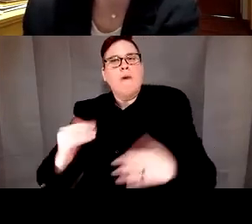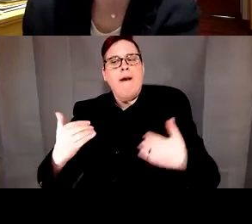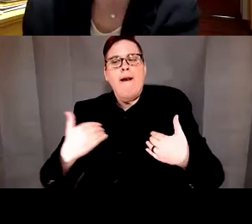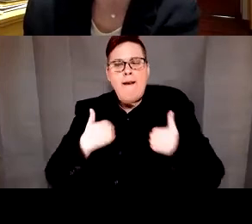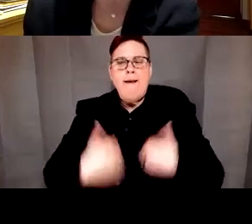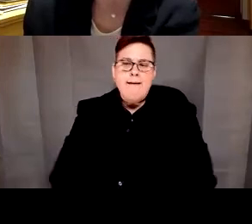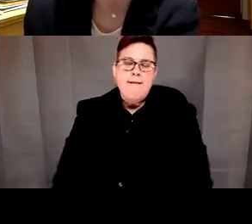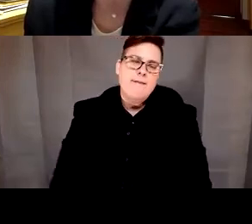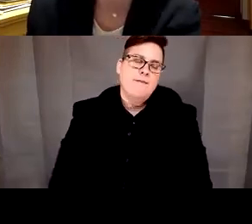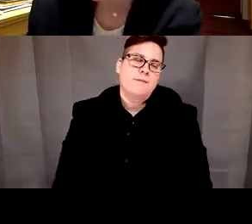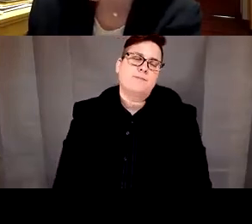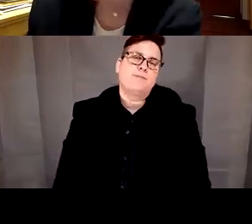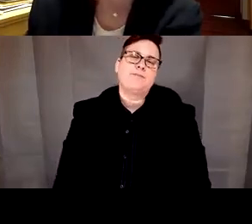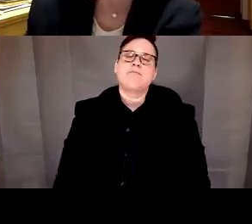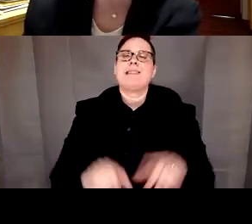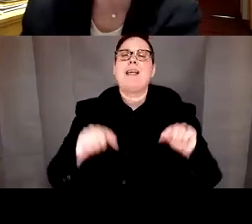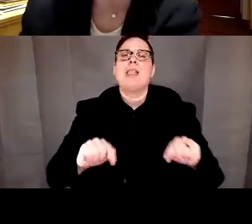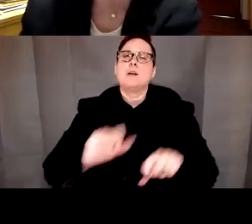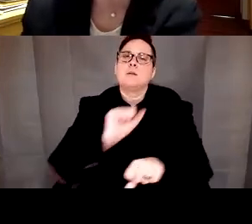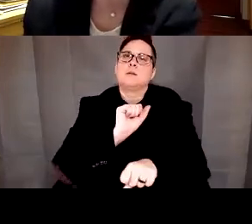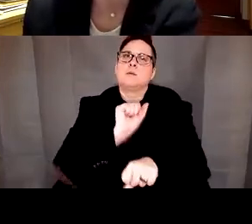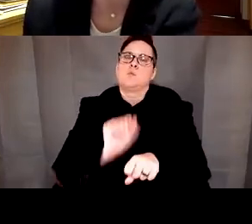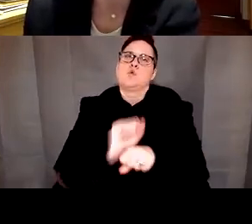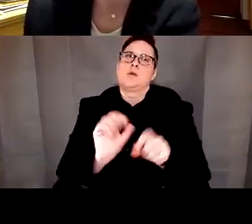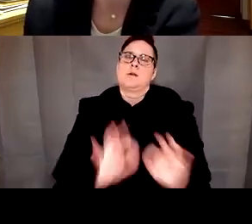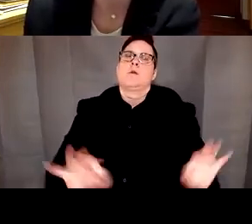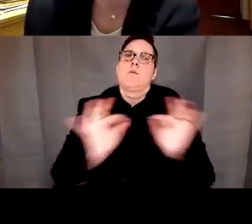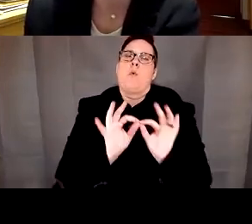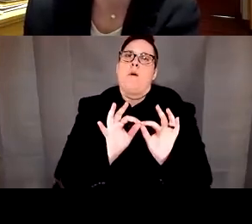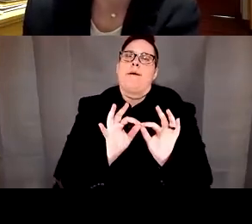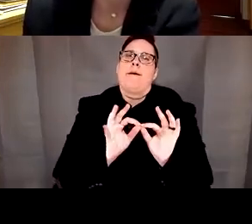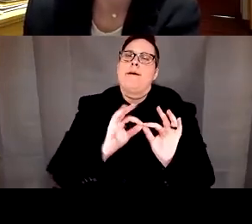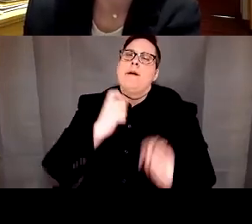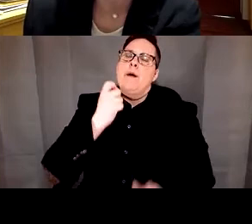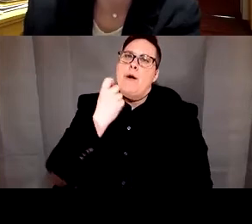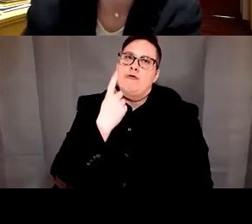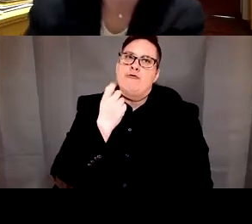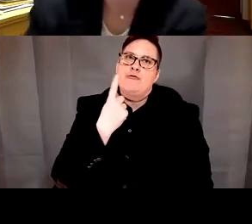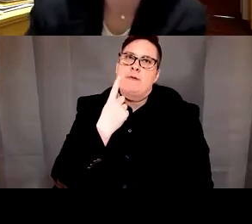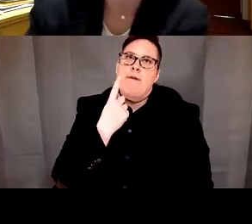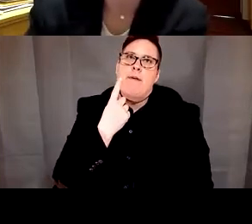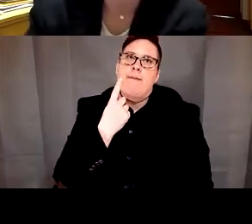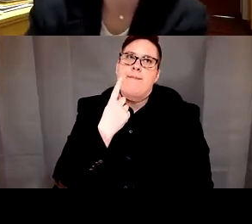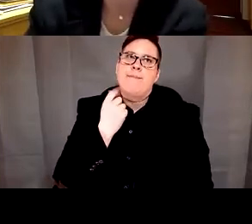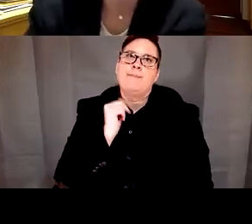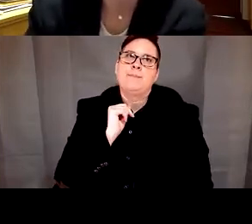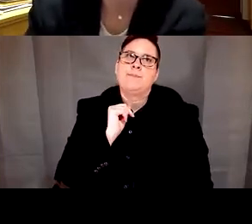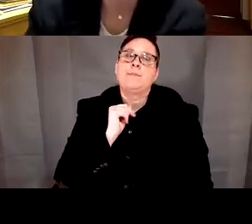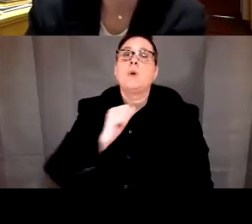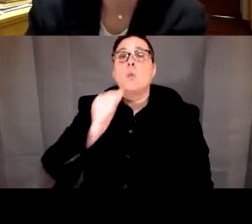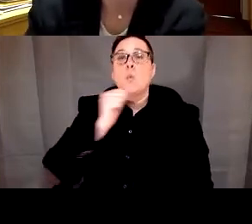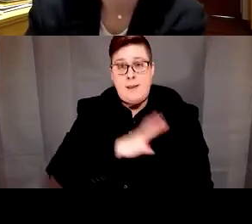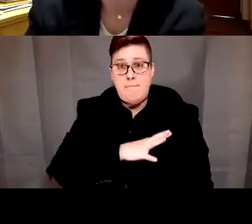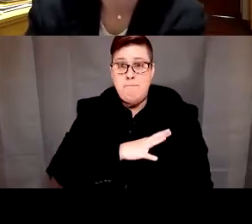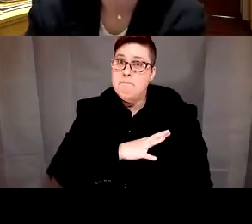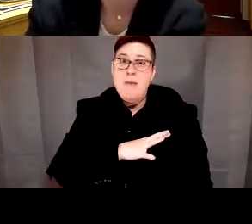And in doing this sort of work, it's really important to understand that women can